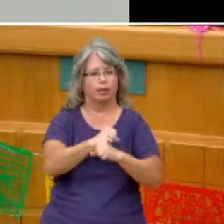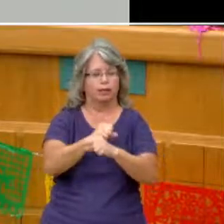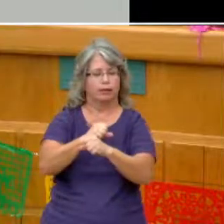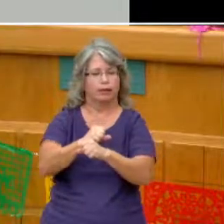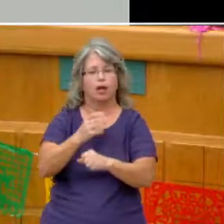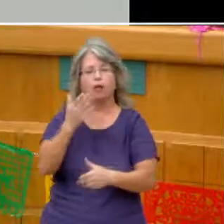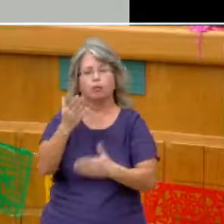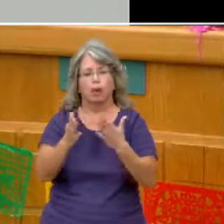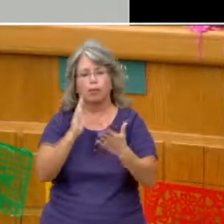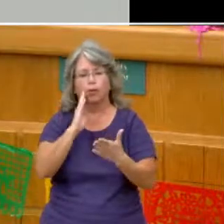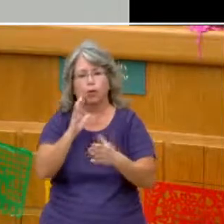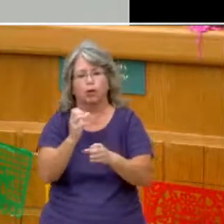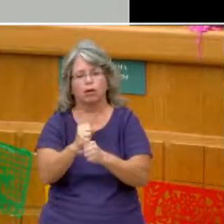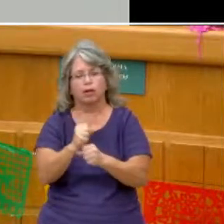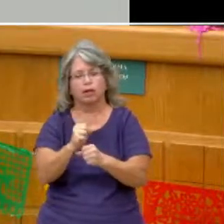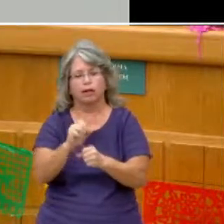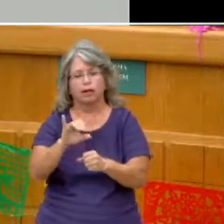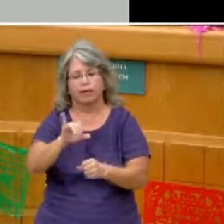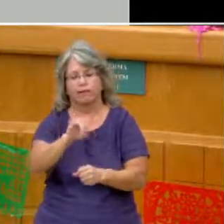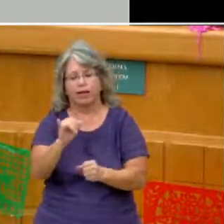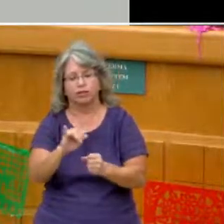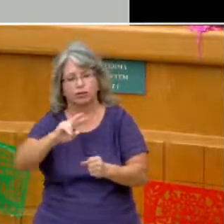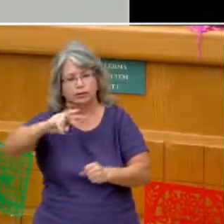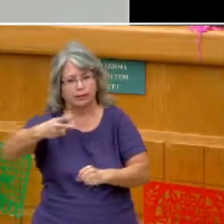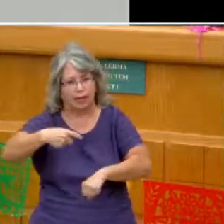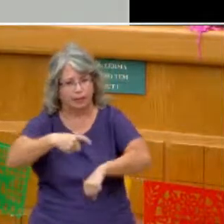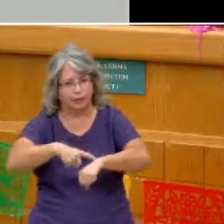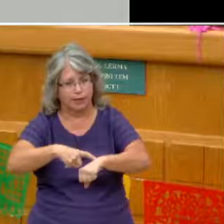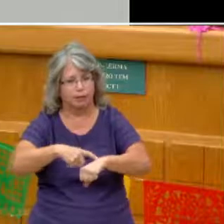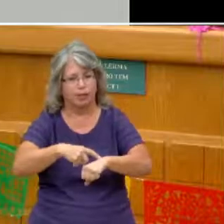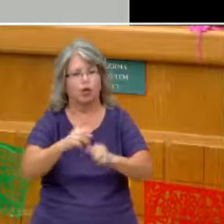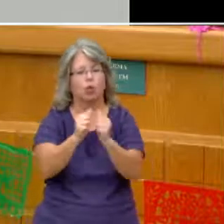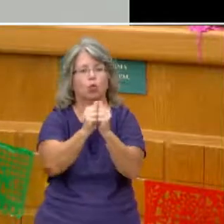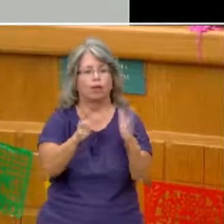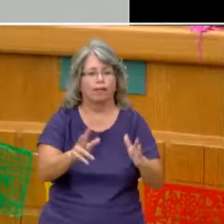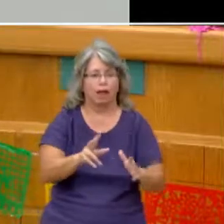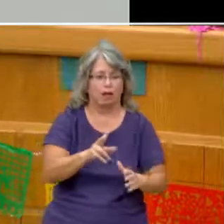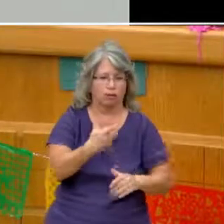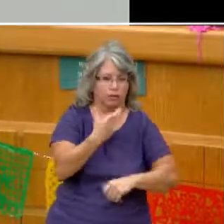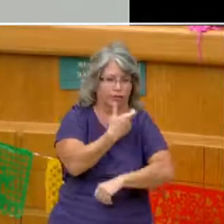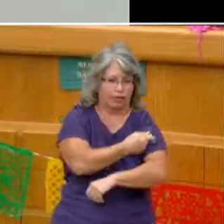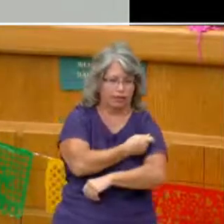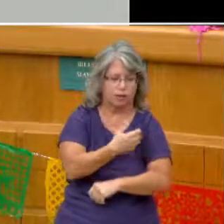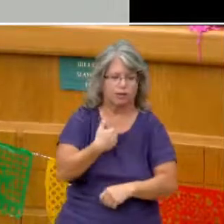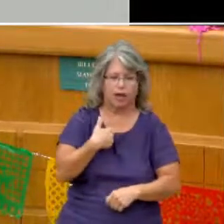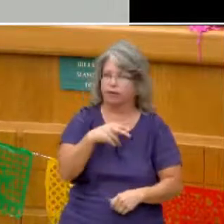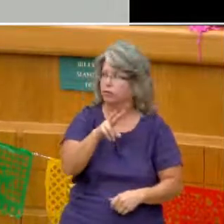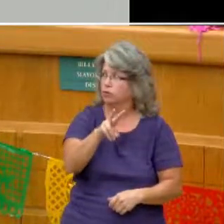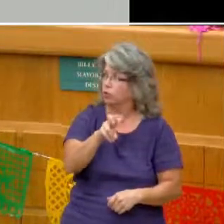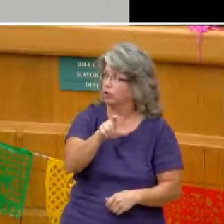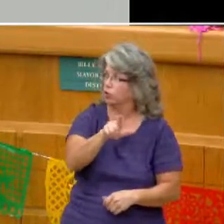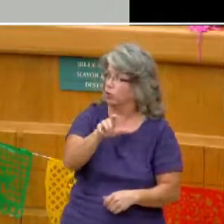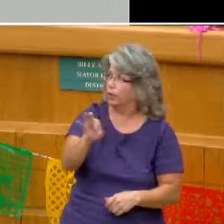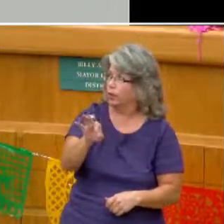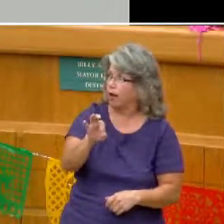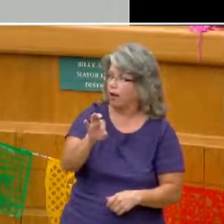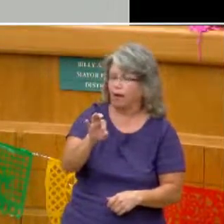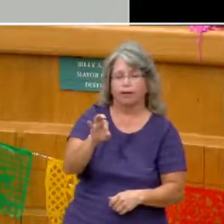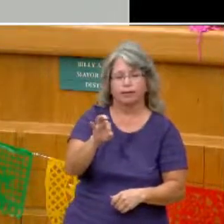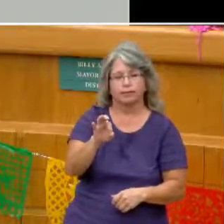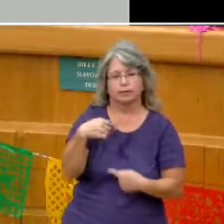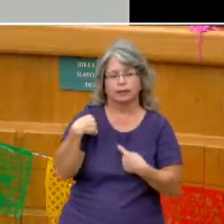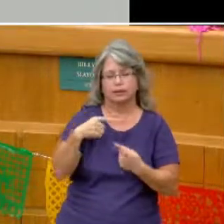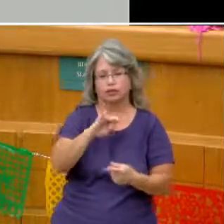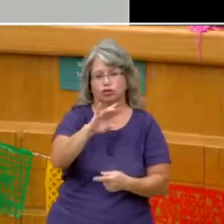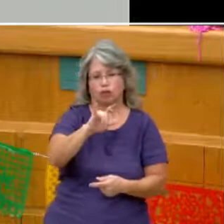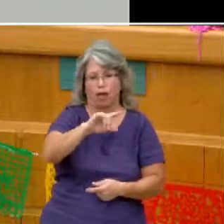if you're not vaccinated. We have at least 229 reinfections since July 1st for people that weren't